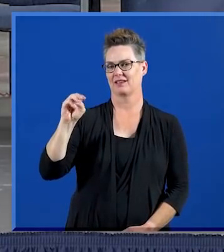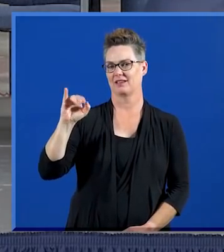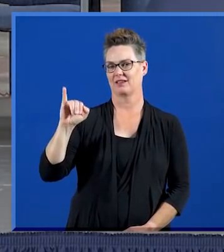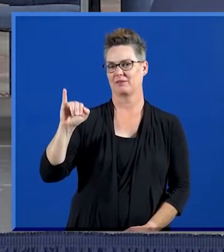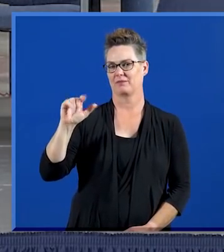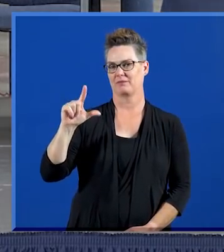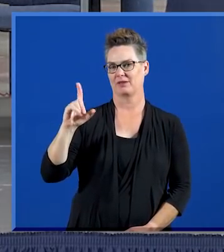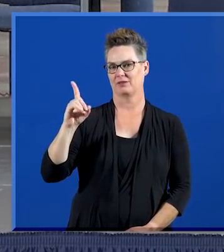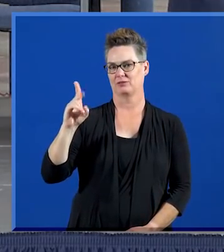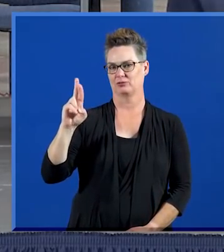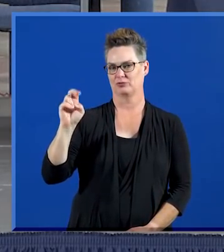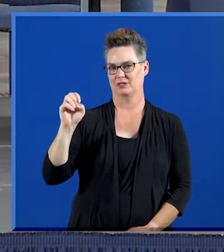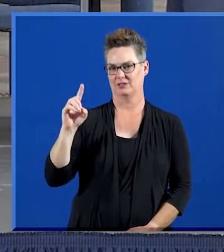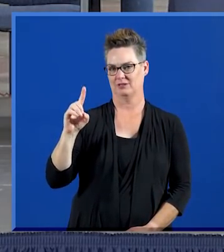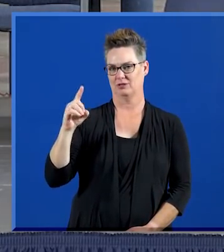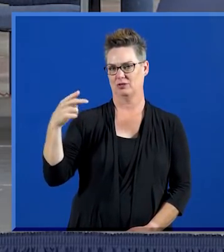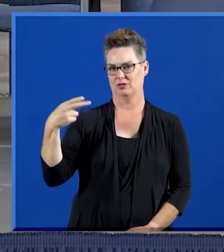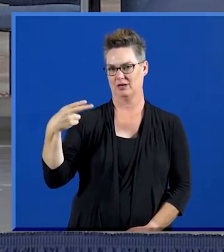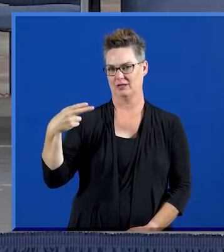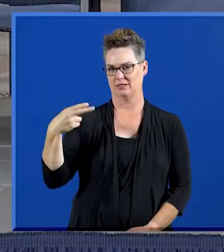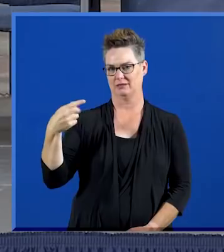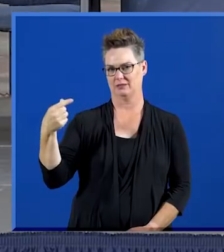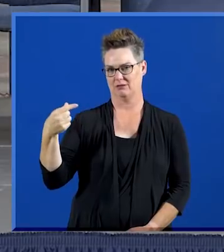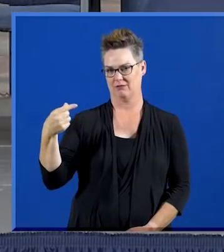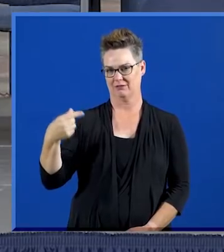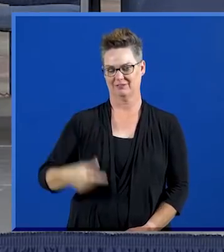Mildred Hernandez Gonzalez.